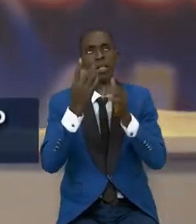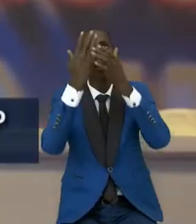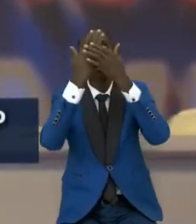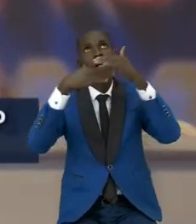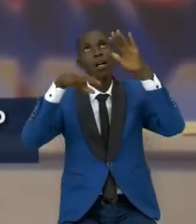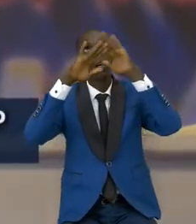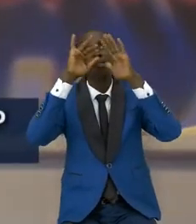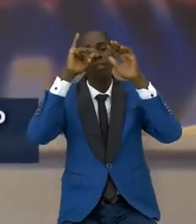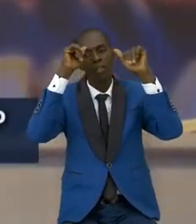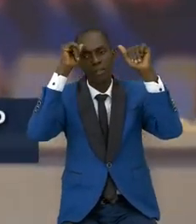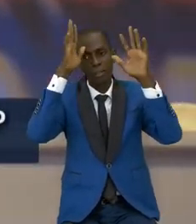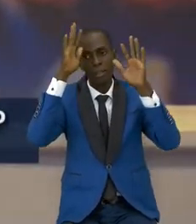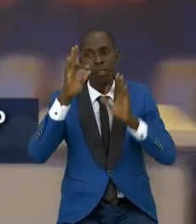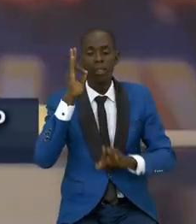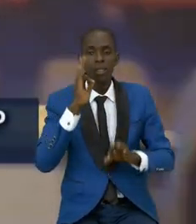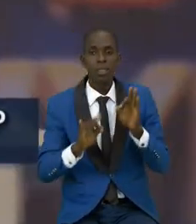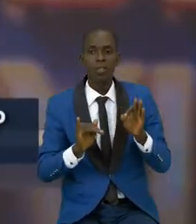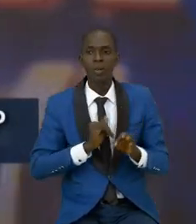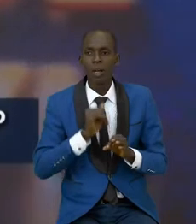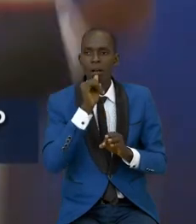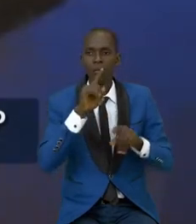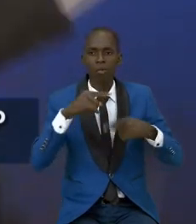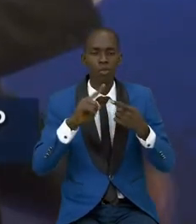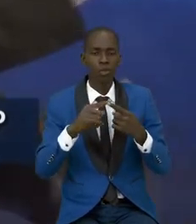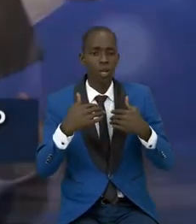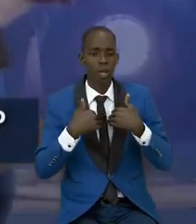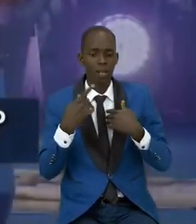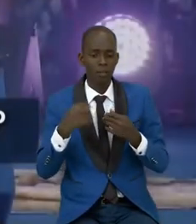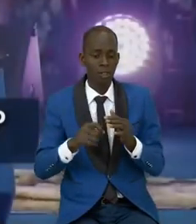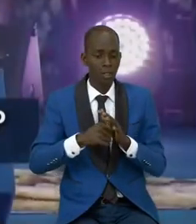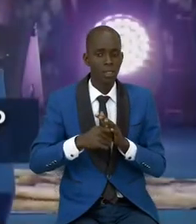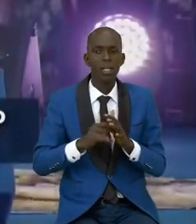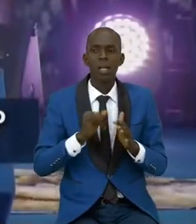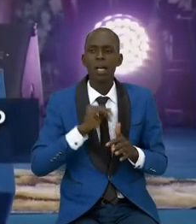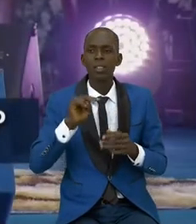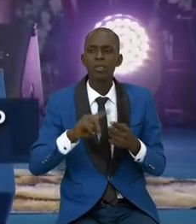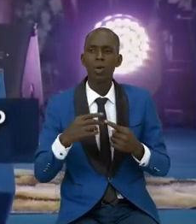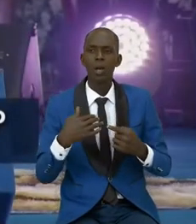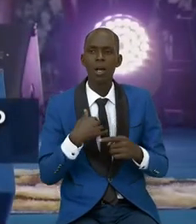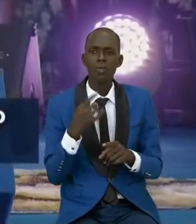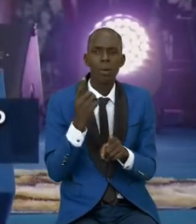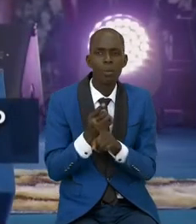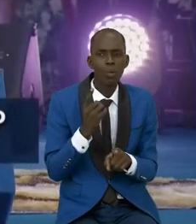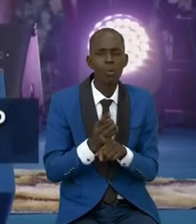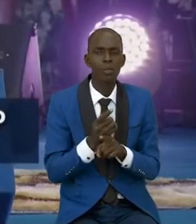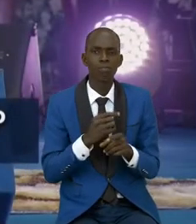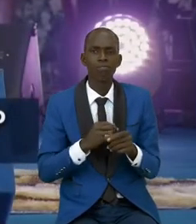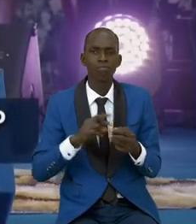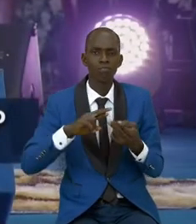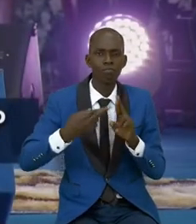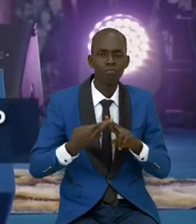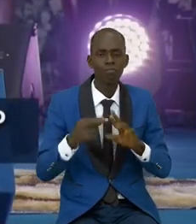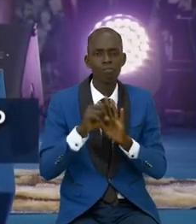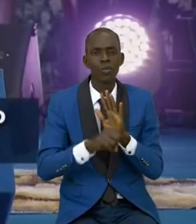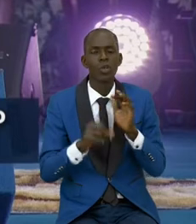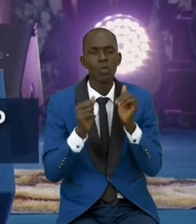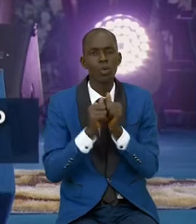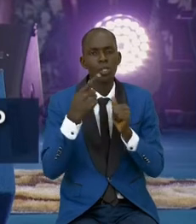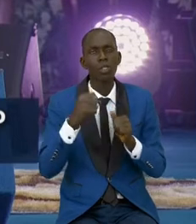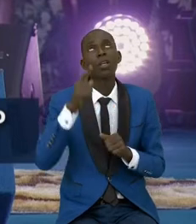Father. If I'm going to have the key, I need to have a proper relationship with the God of